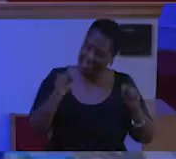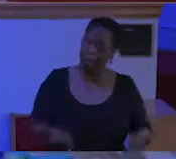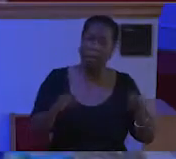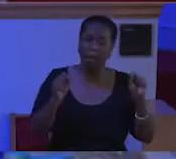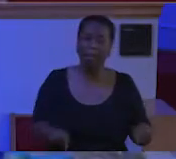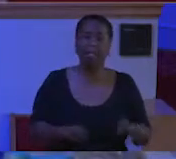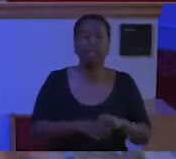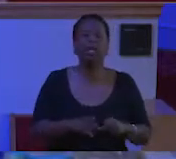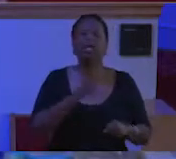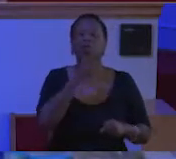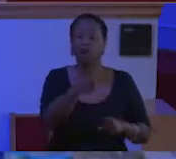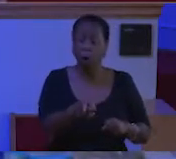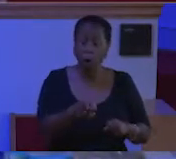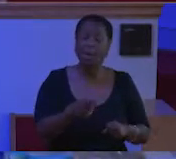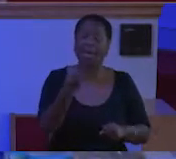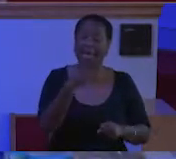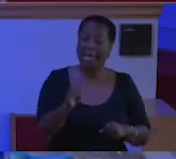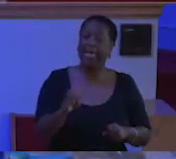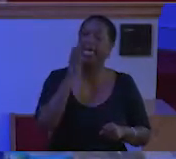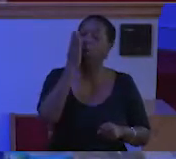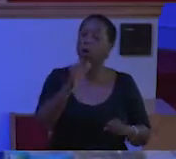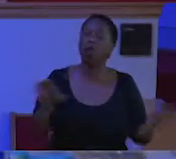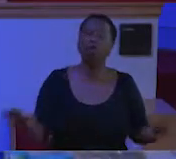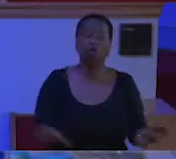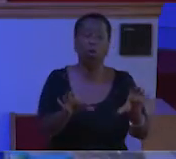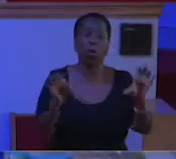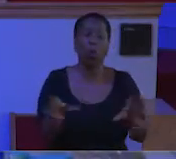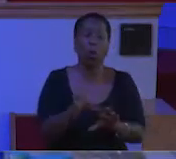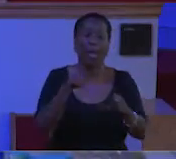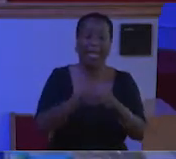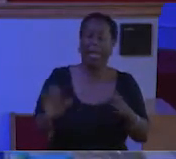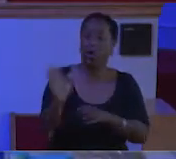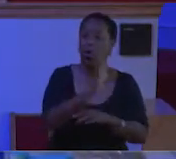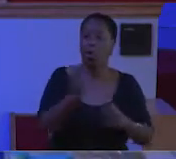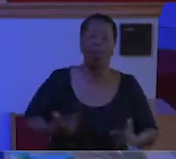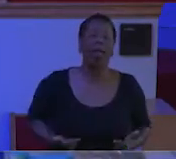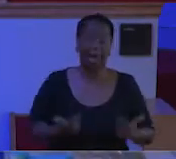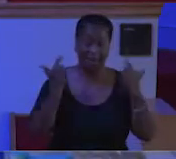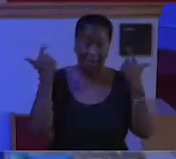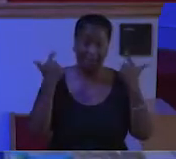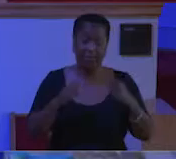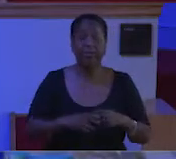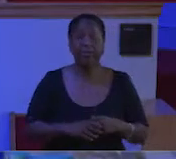capable. Surely he'll do it in your life.